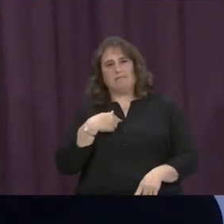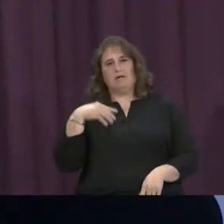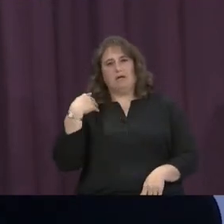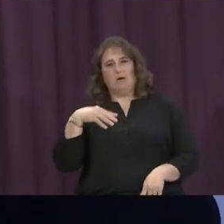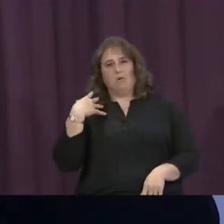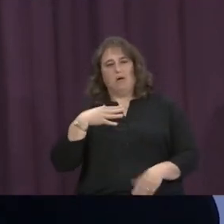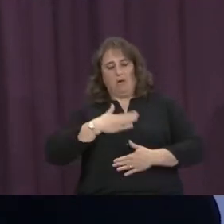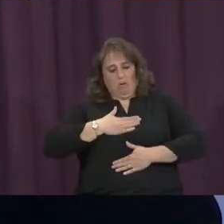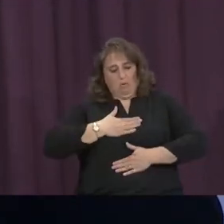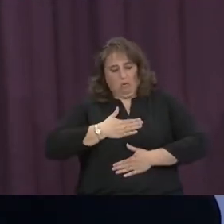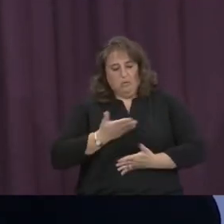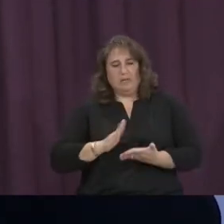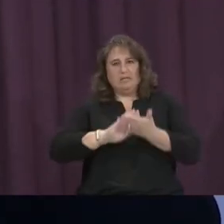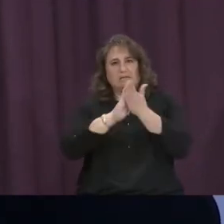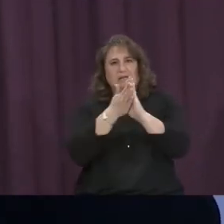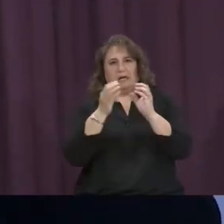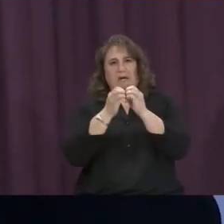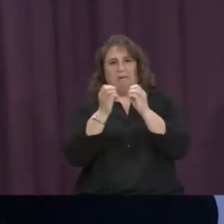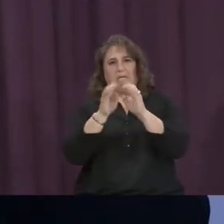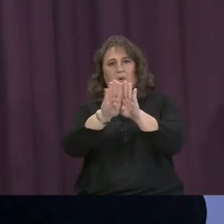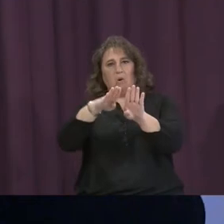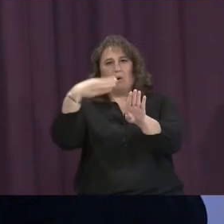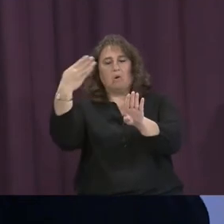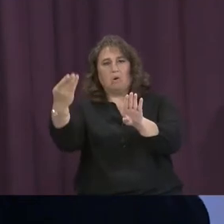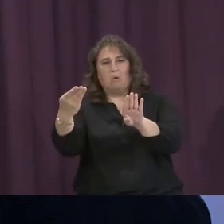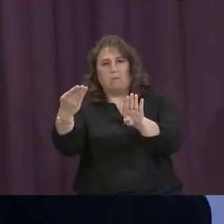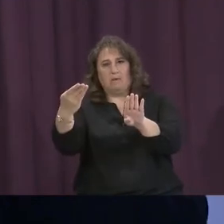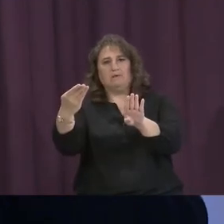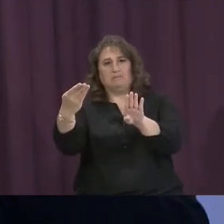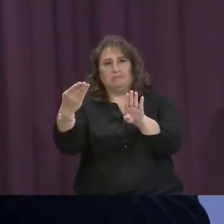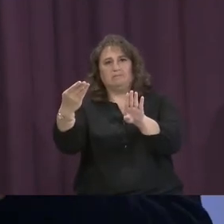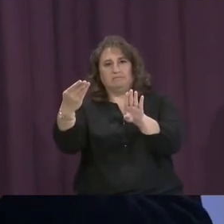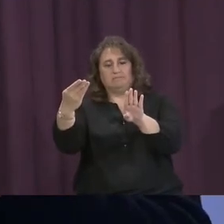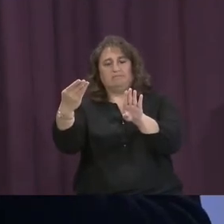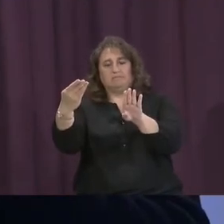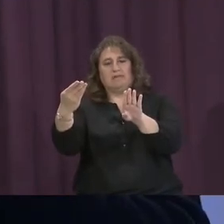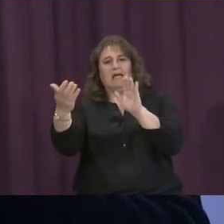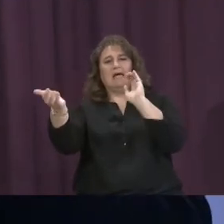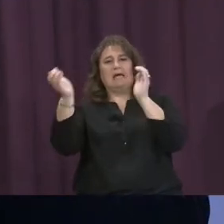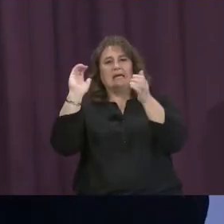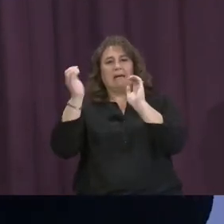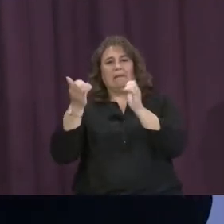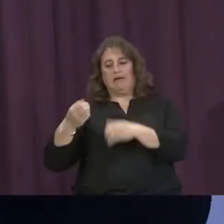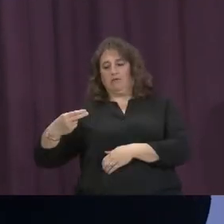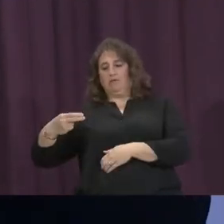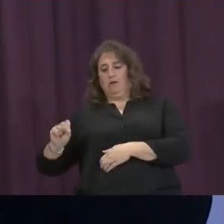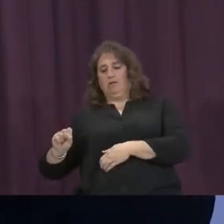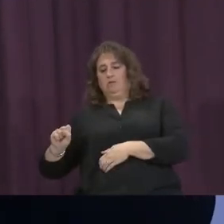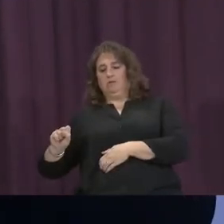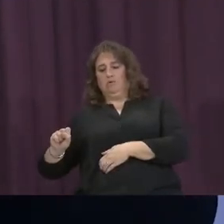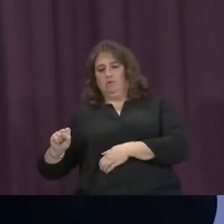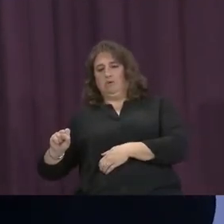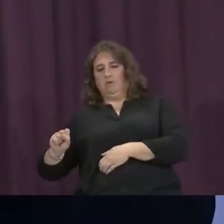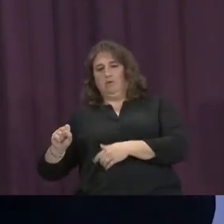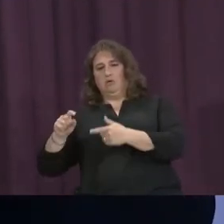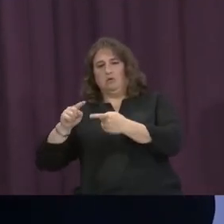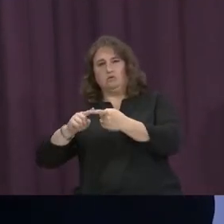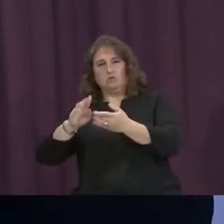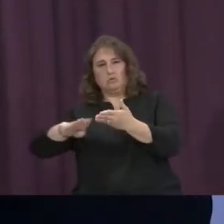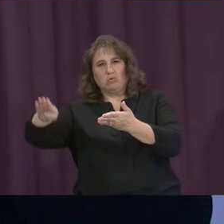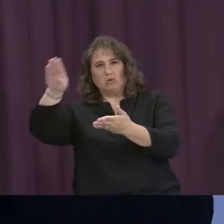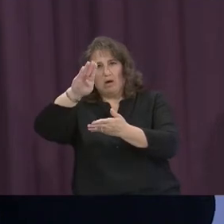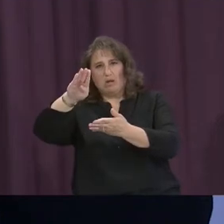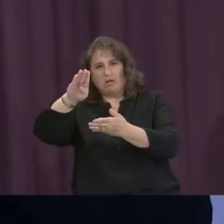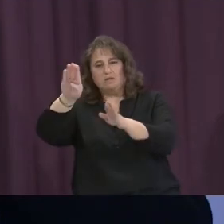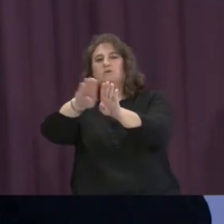more open because I, I, I thought I was open, but I wasn't as open was what I thought I was. And so, um, that, that